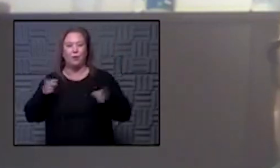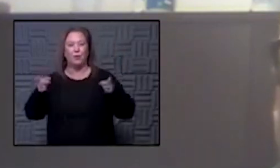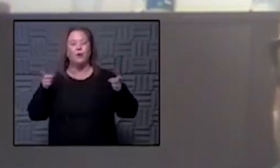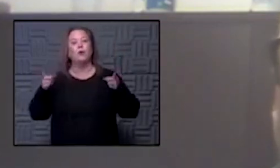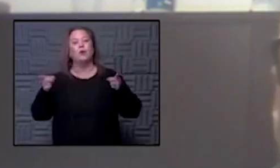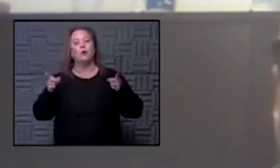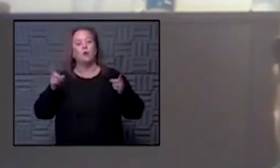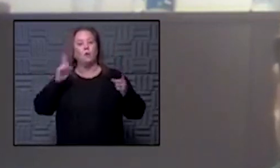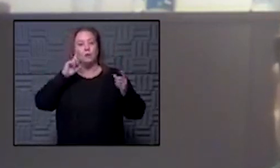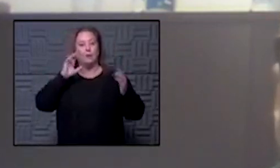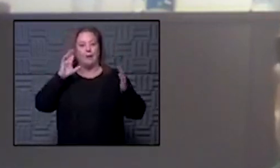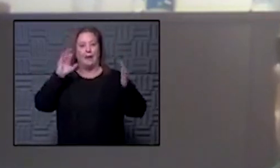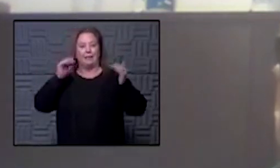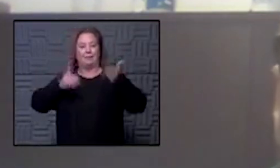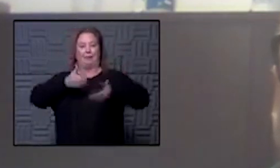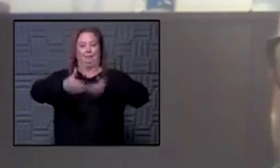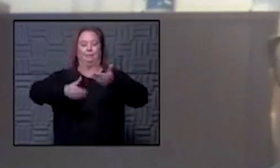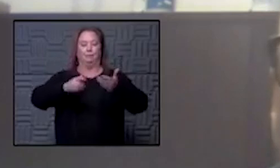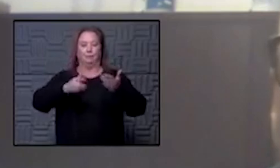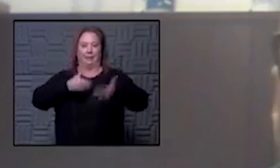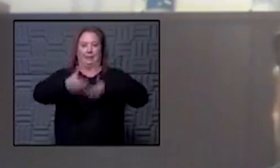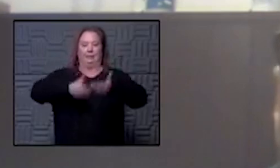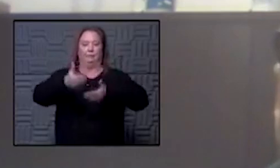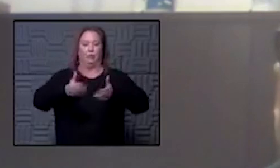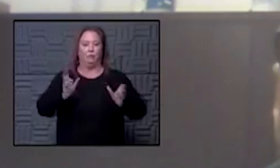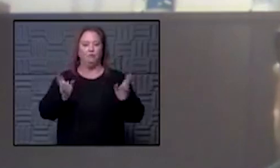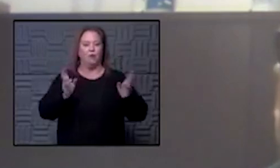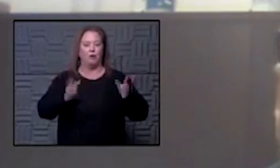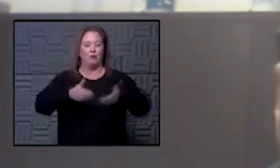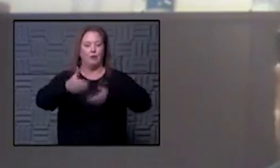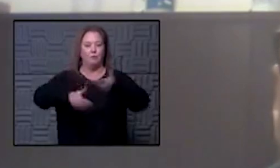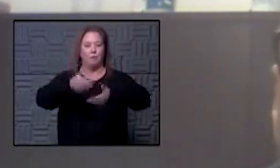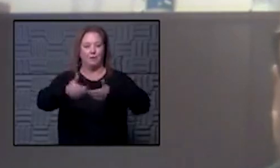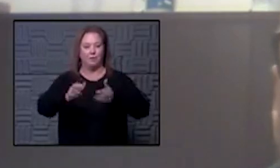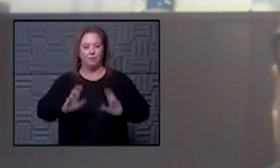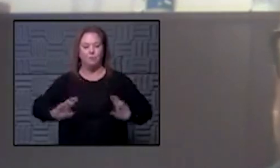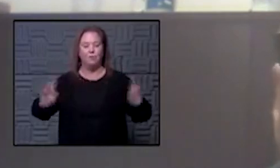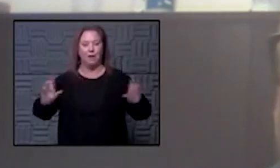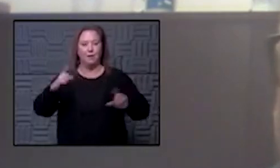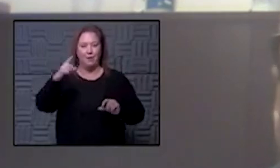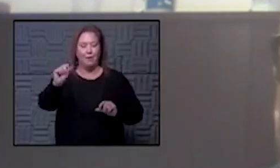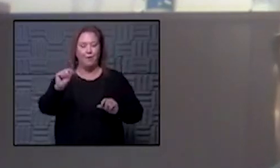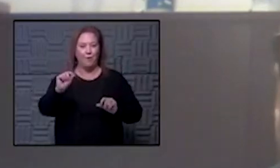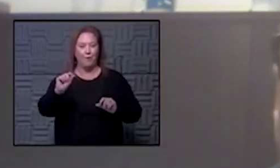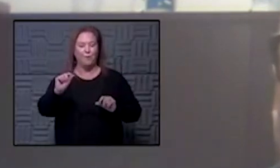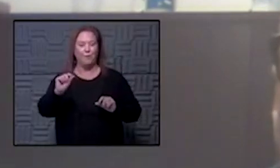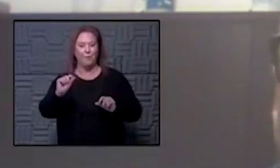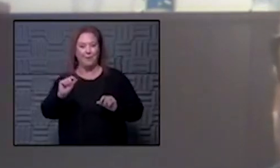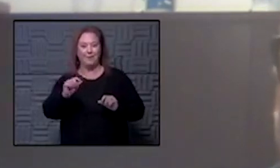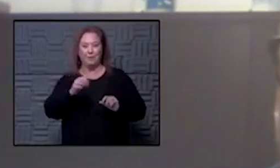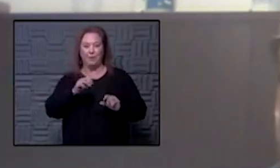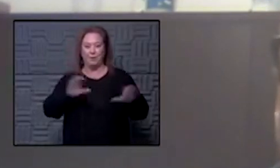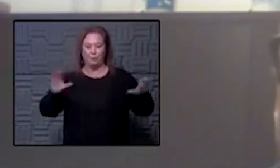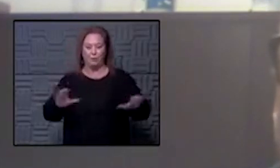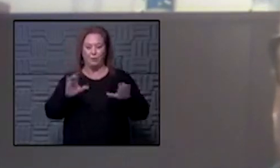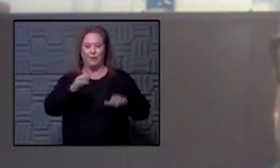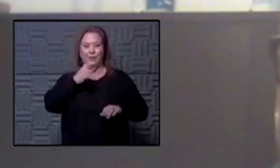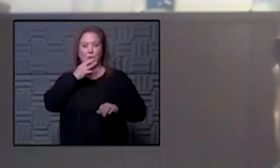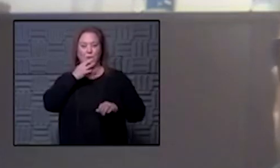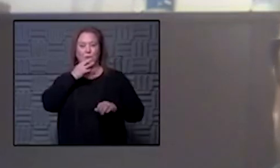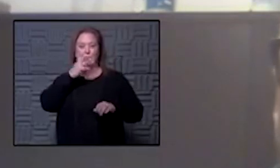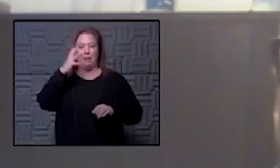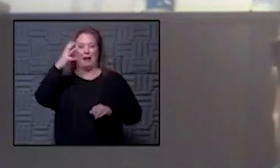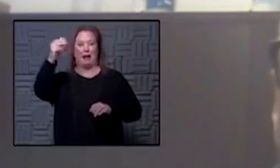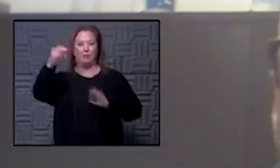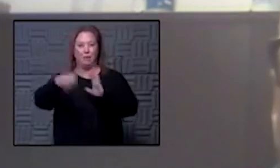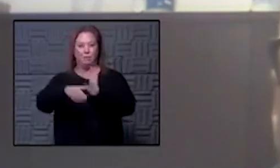there's an expedited process uh ready to go and um they will be acting on those very quickly there'll be an outside uh